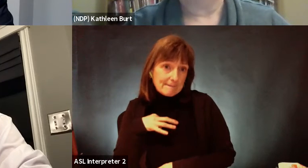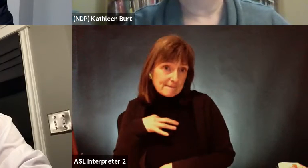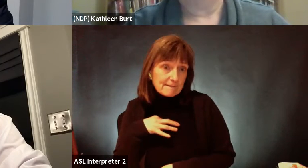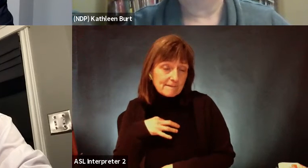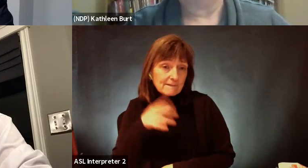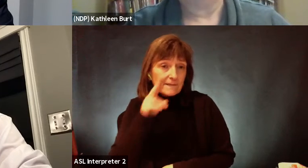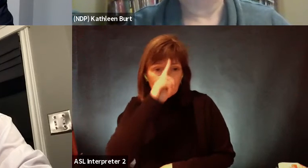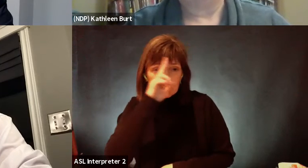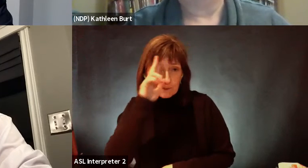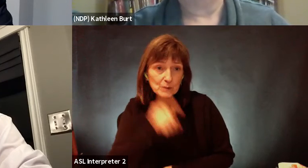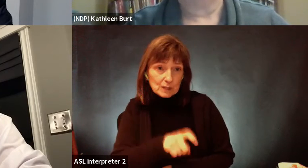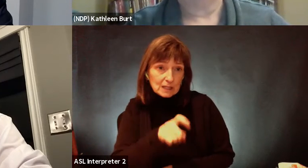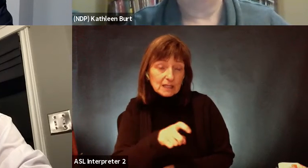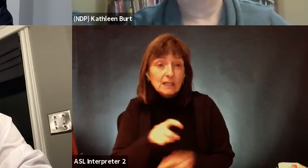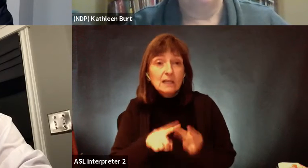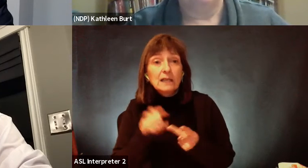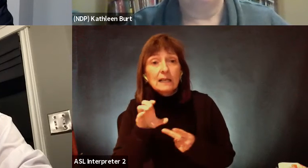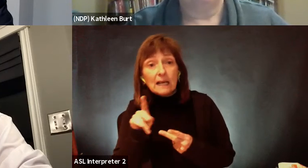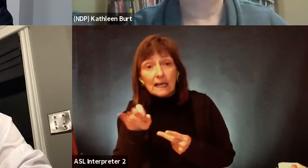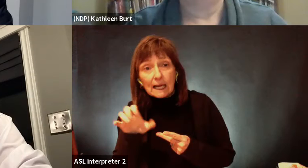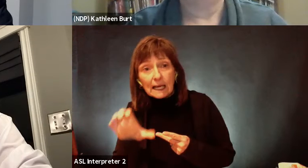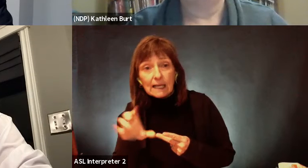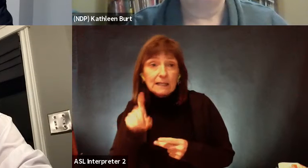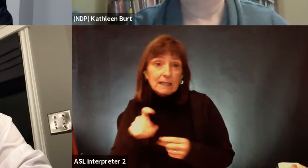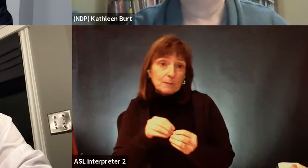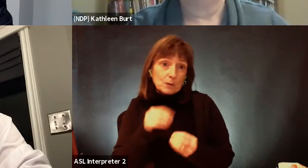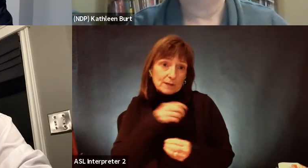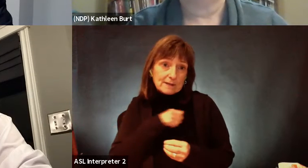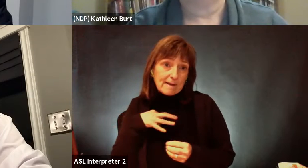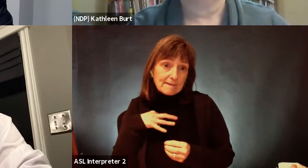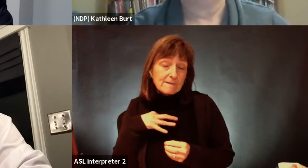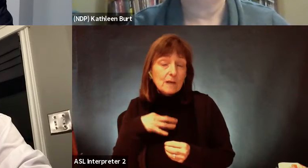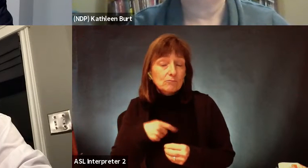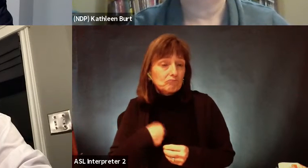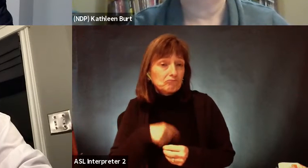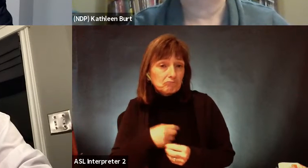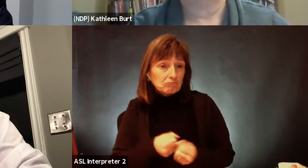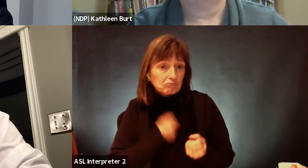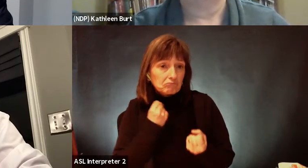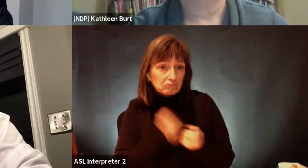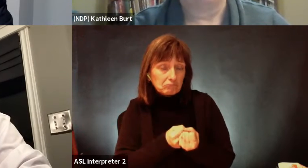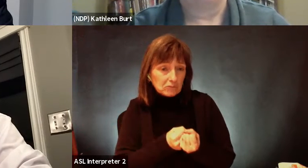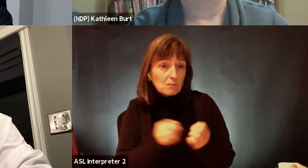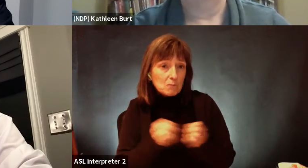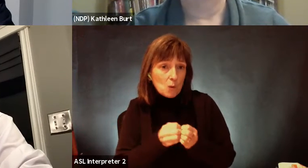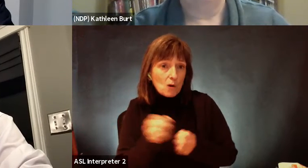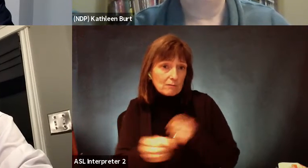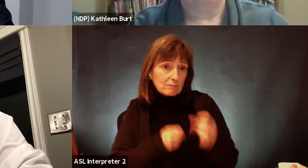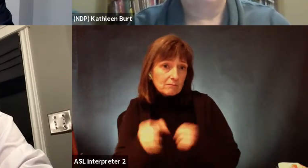hospitals and in our clinics. And we would be totally in favor of making sure that that staff is